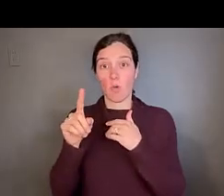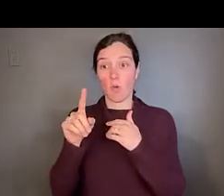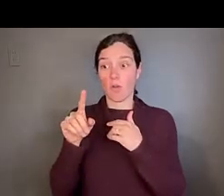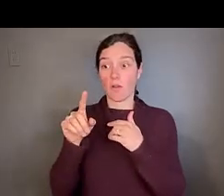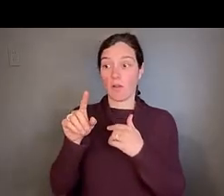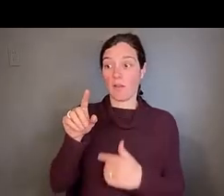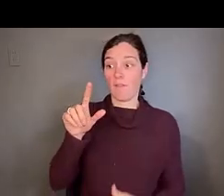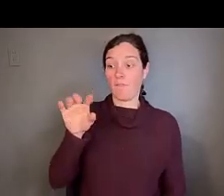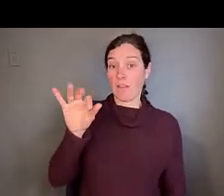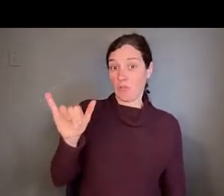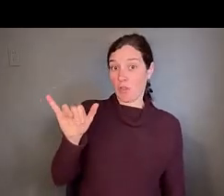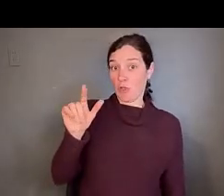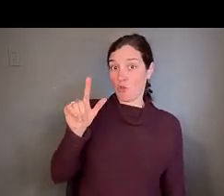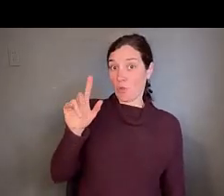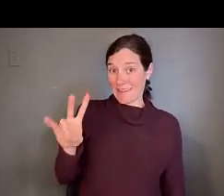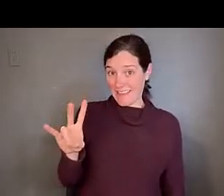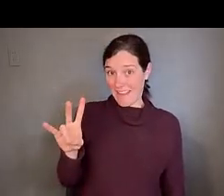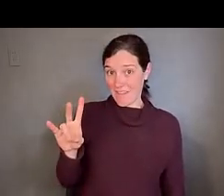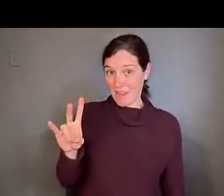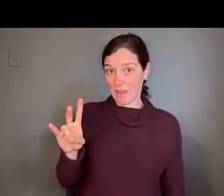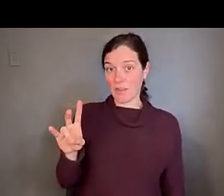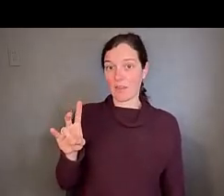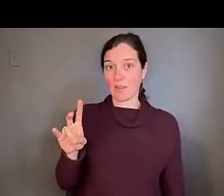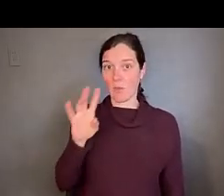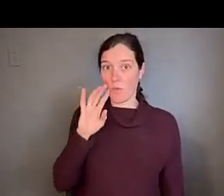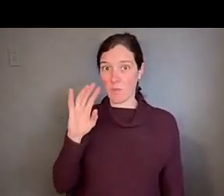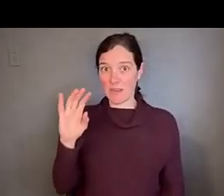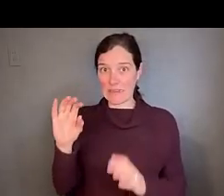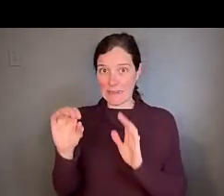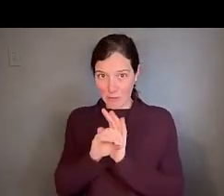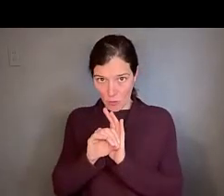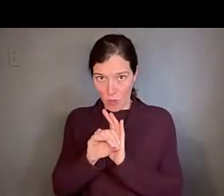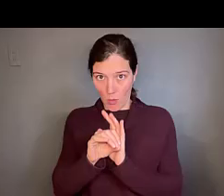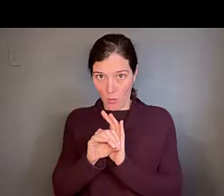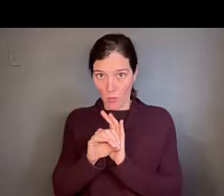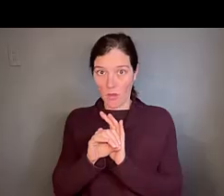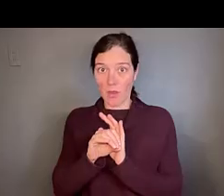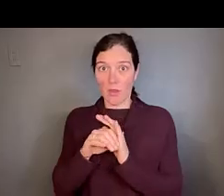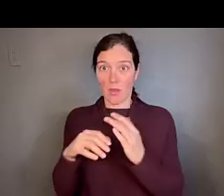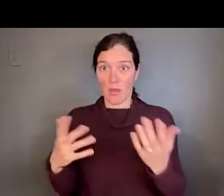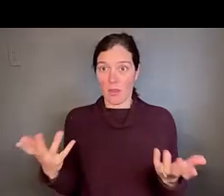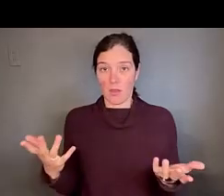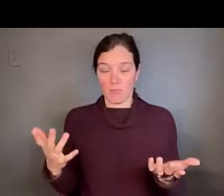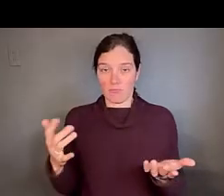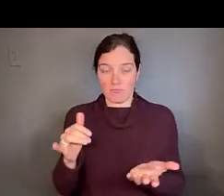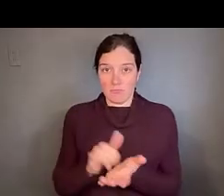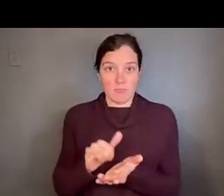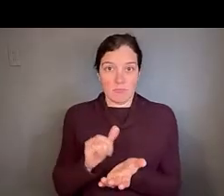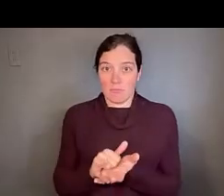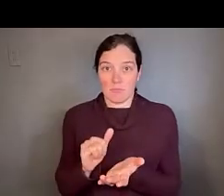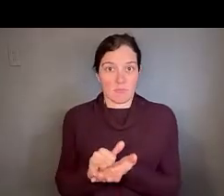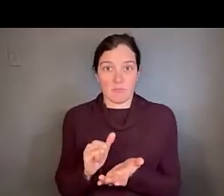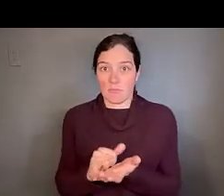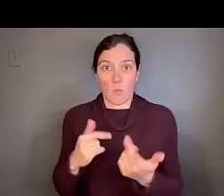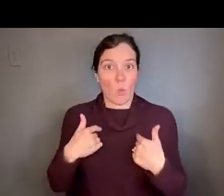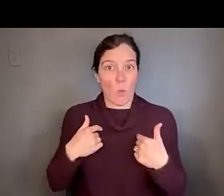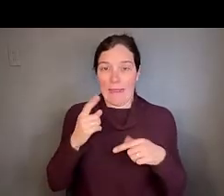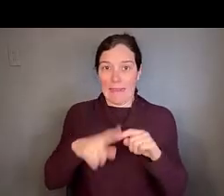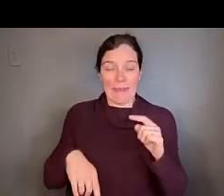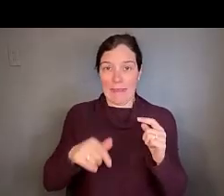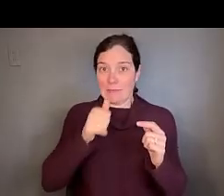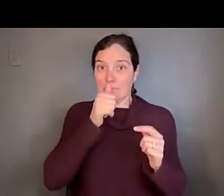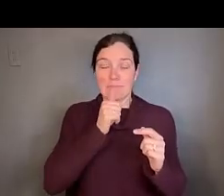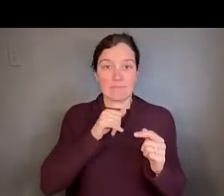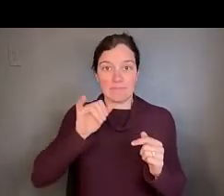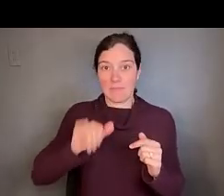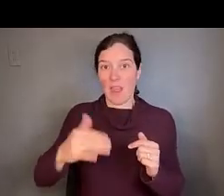fiscal 27 is 0. And it just can't be borne on our backs. And I know